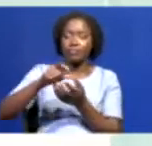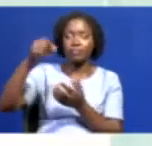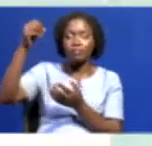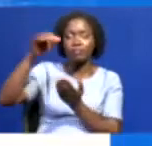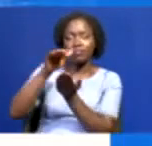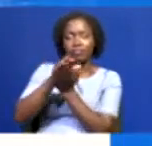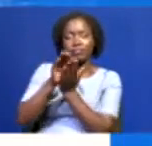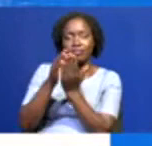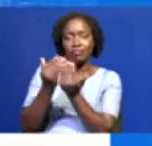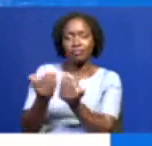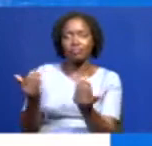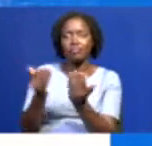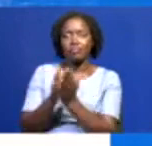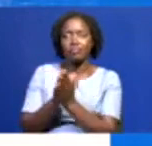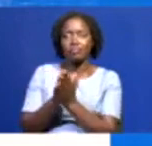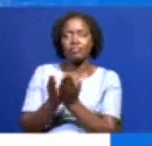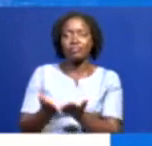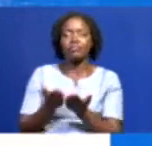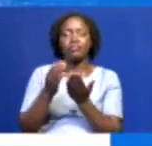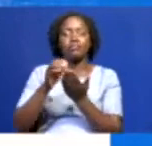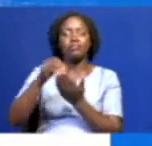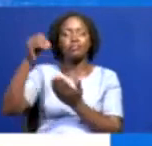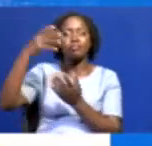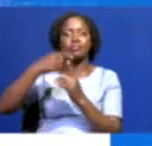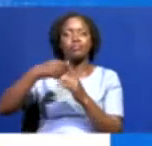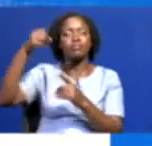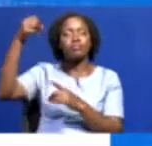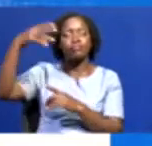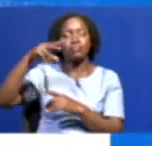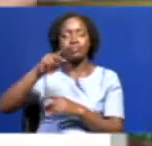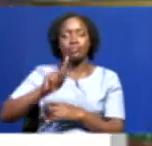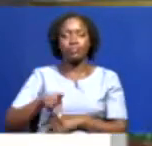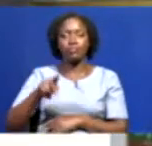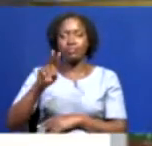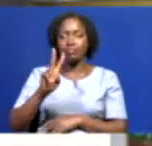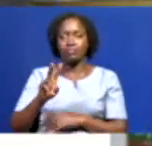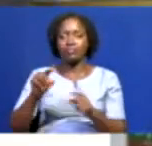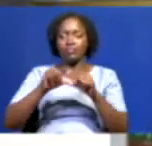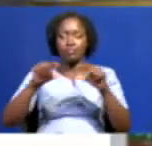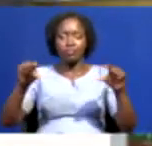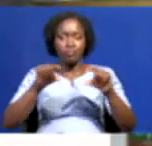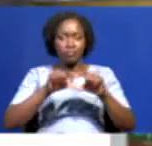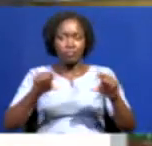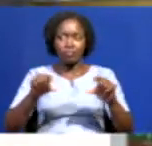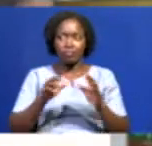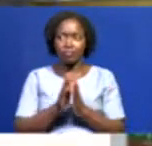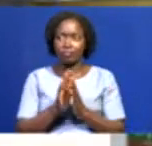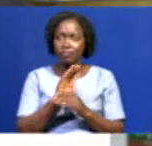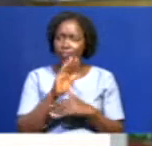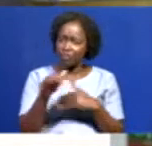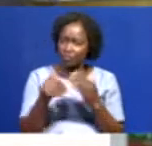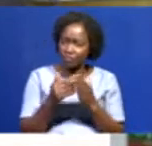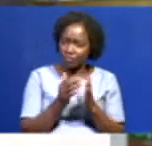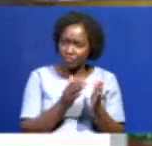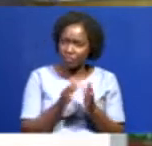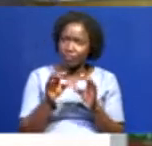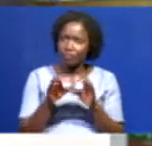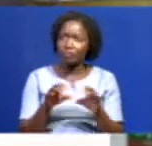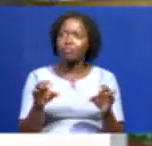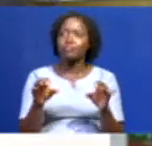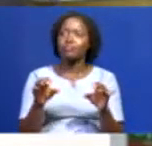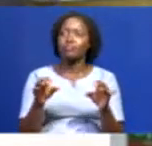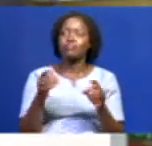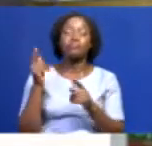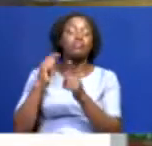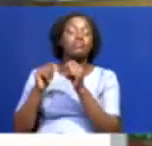storage equipment by harnessing power from solar PV panels. All the plants in the markets traditionally have used